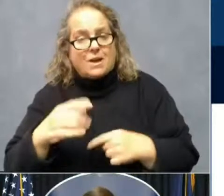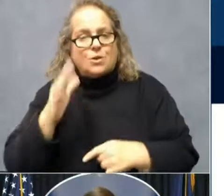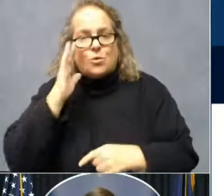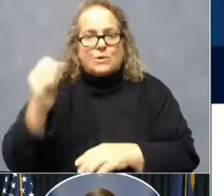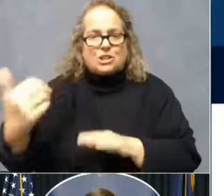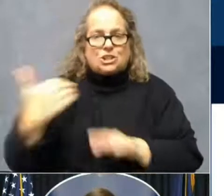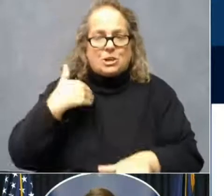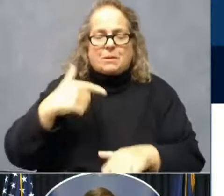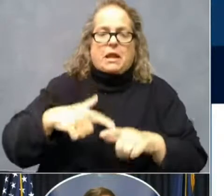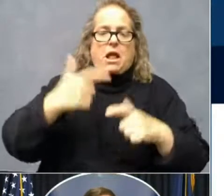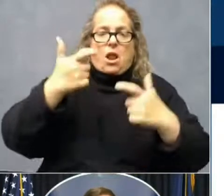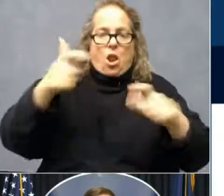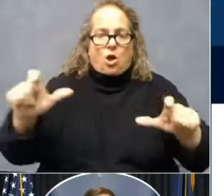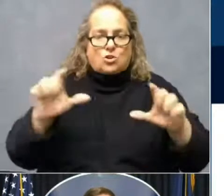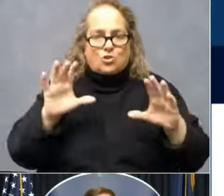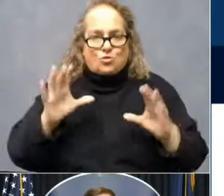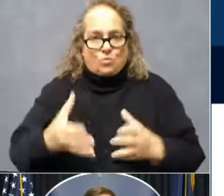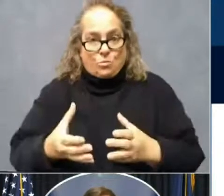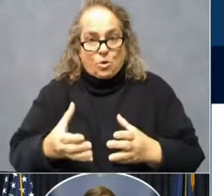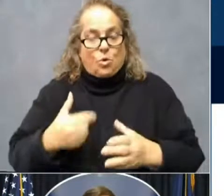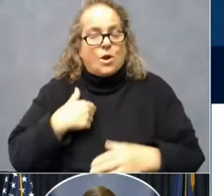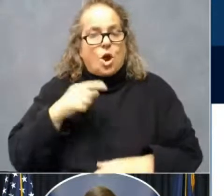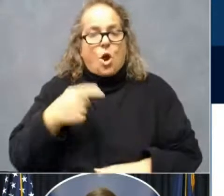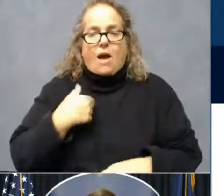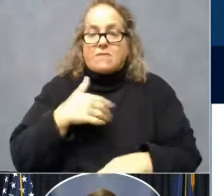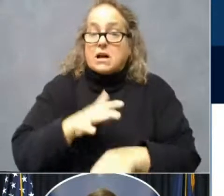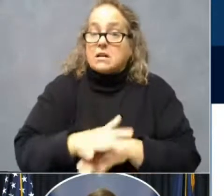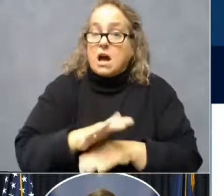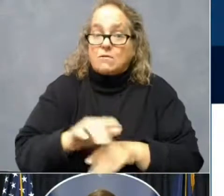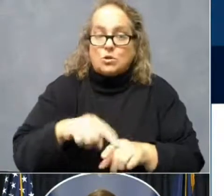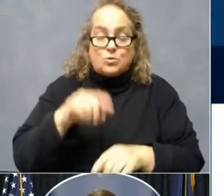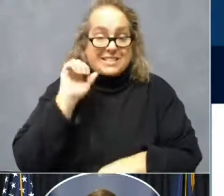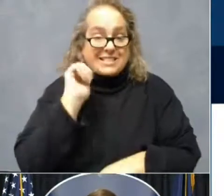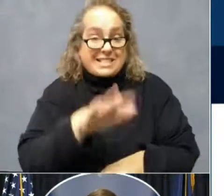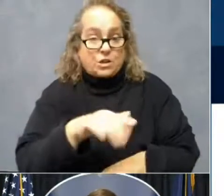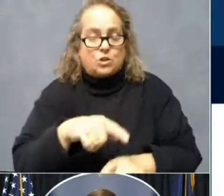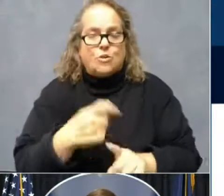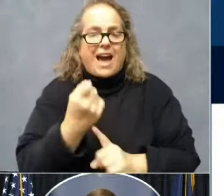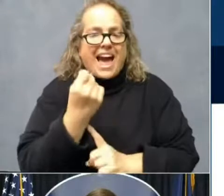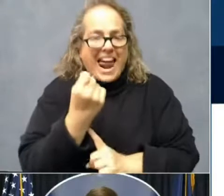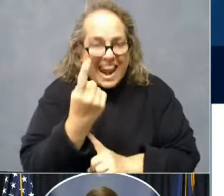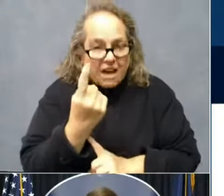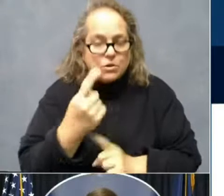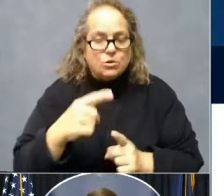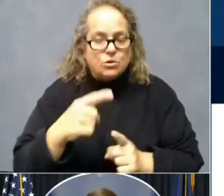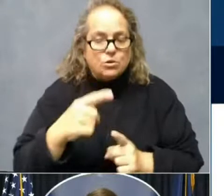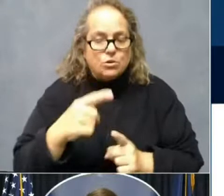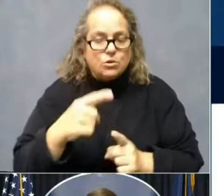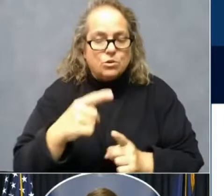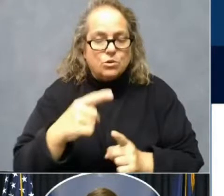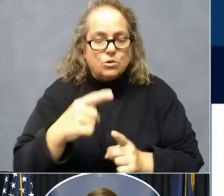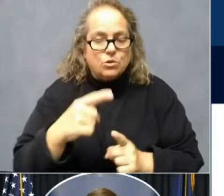quantities, and we only had enough to send to 11 of our acute care